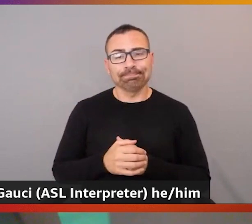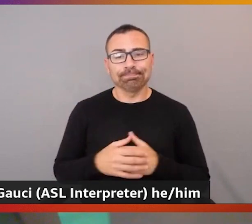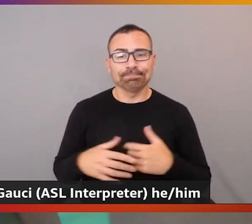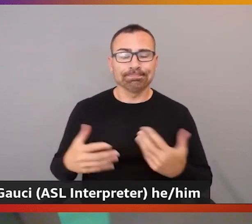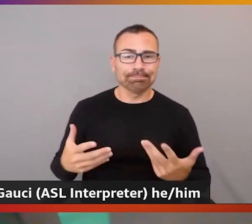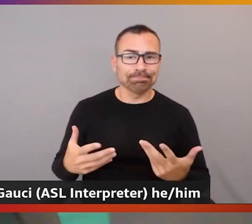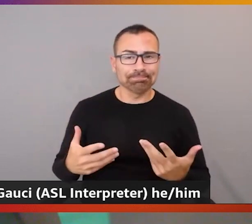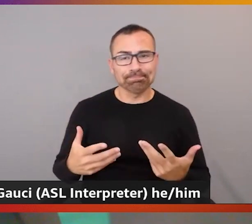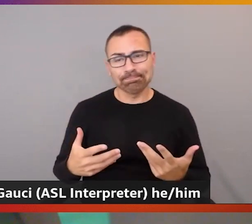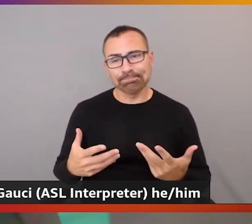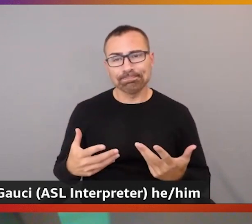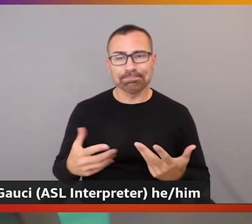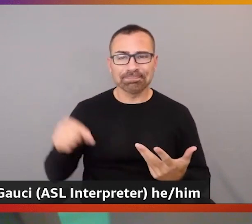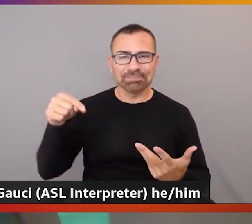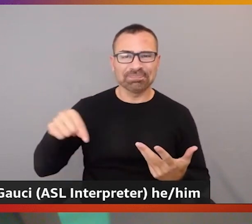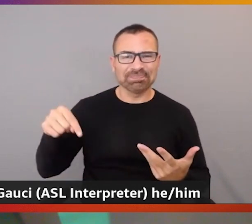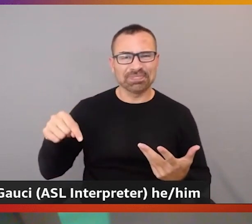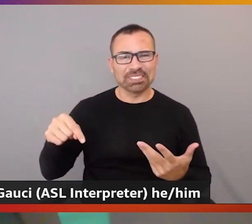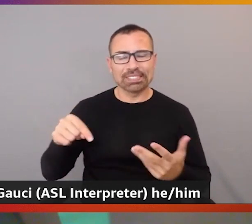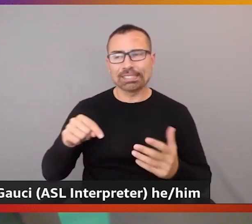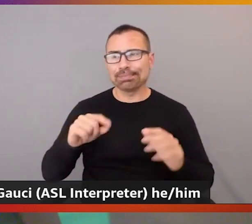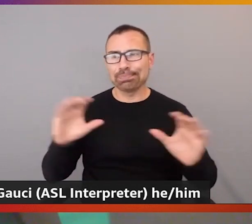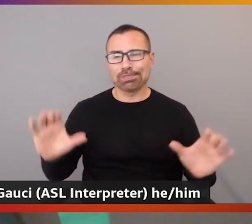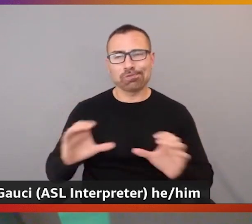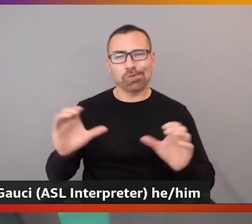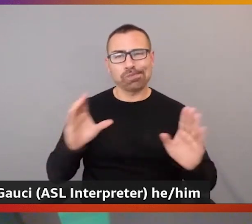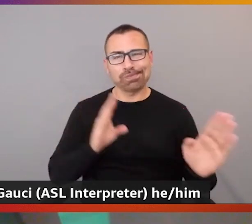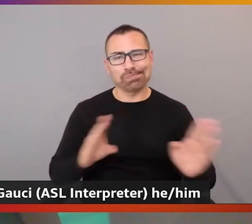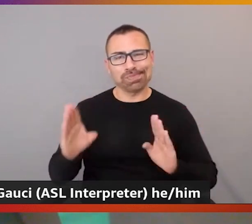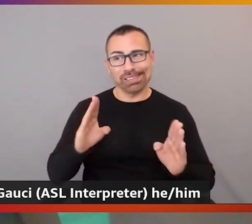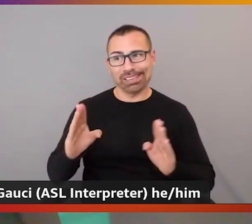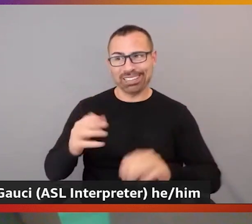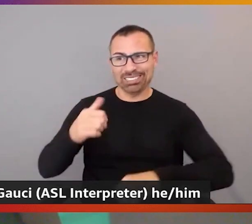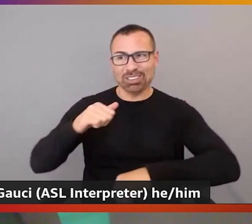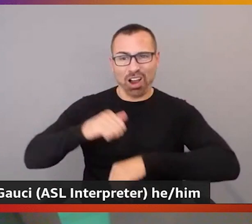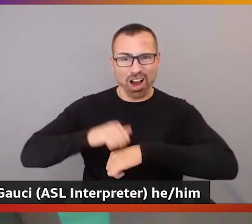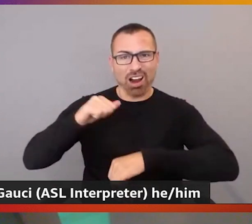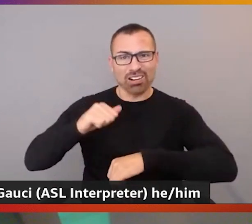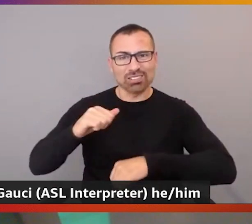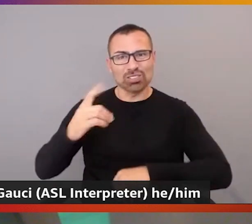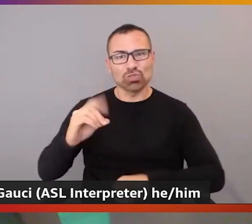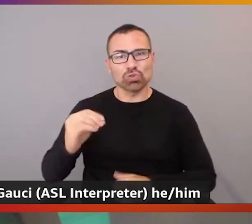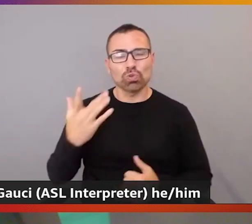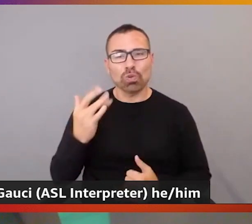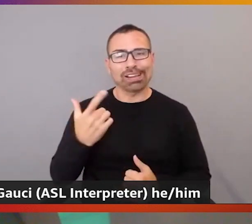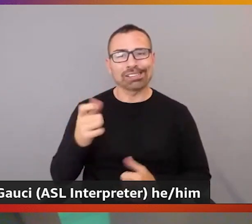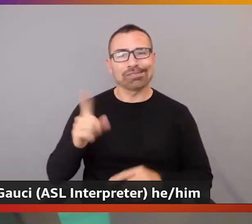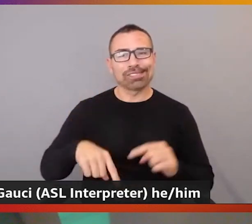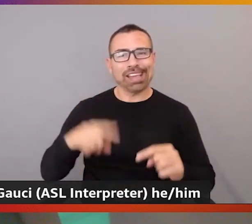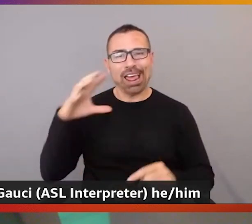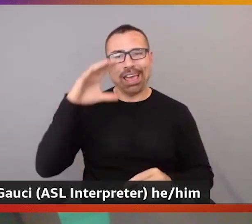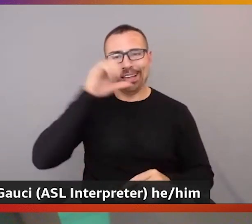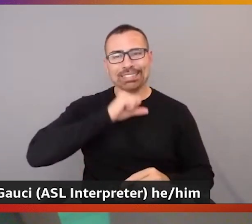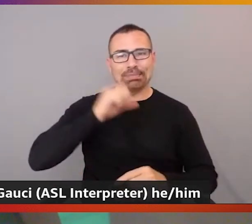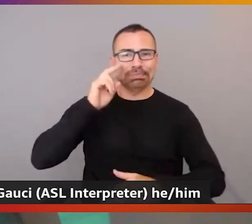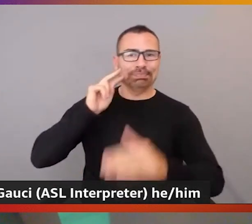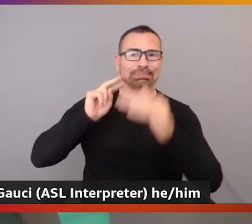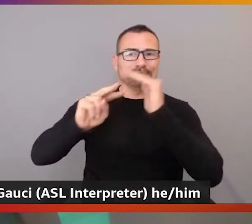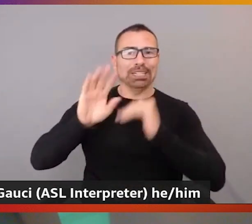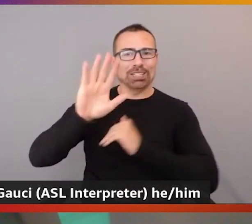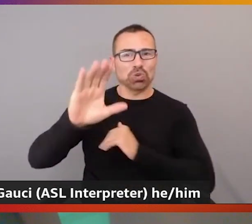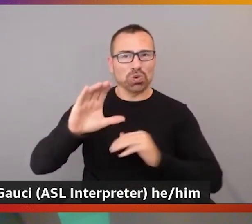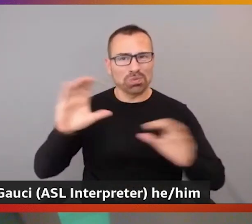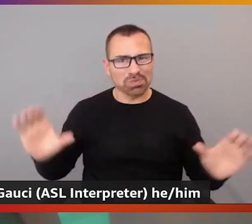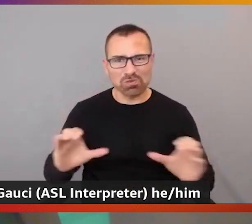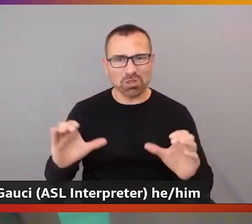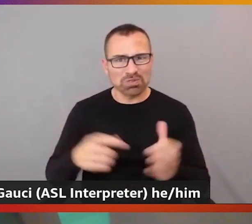these sort of performance planning is really hard to do, because you really can't estimate what your performance requirements are, right? You really don't know what they